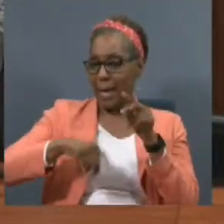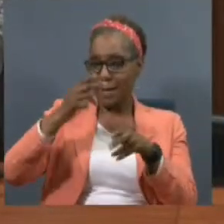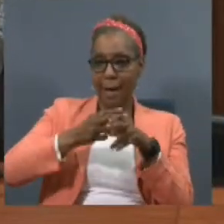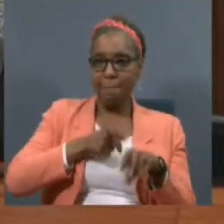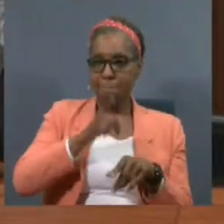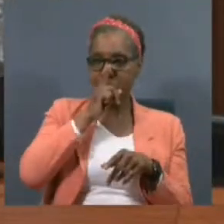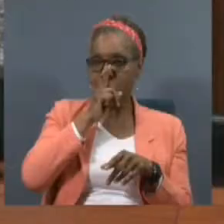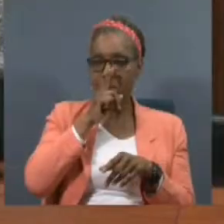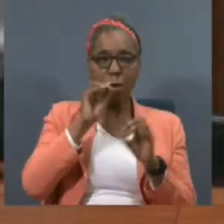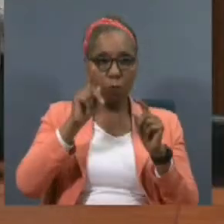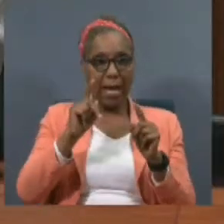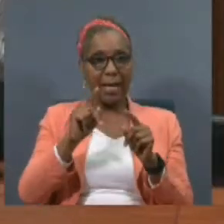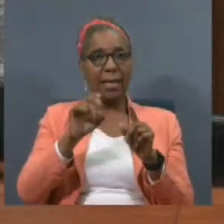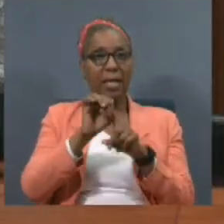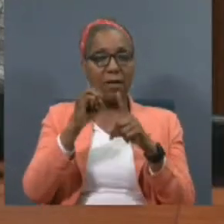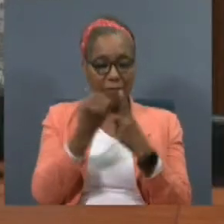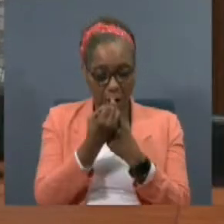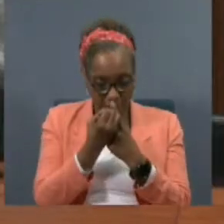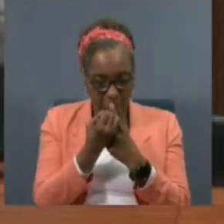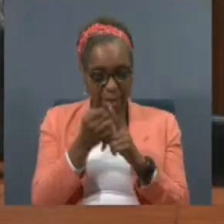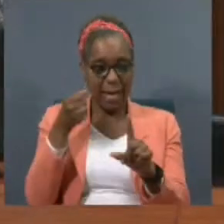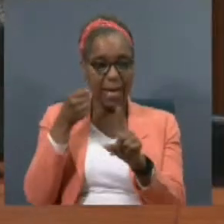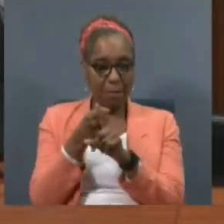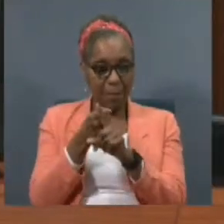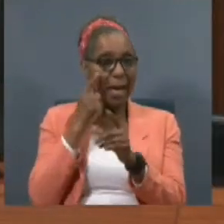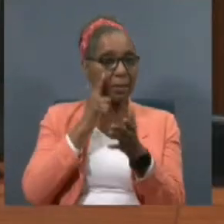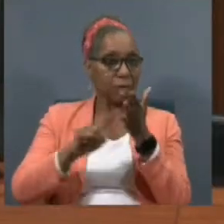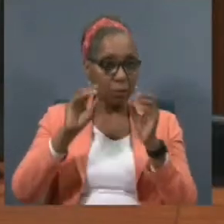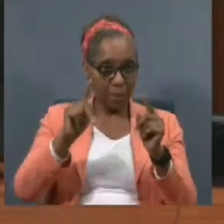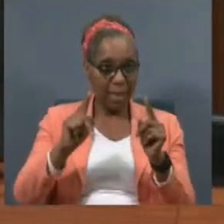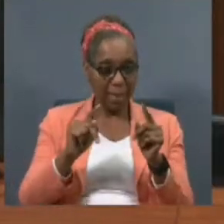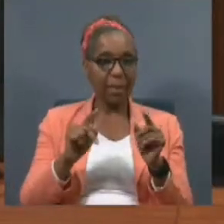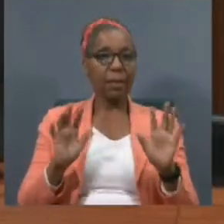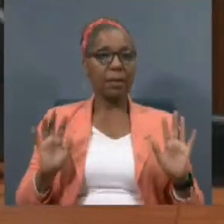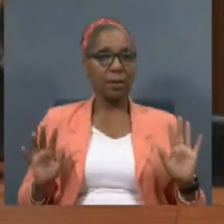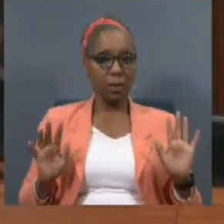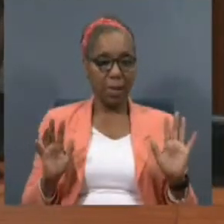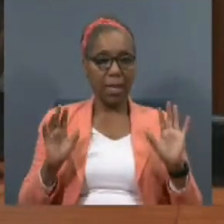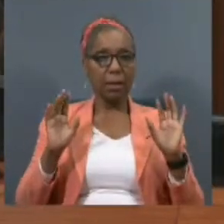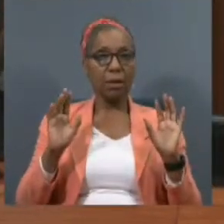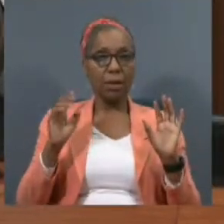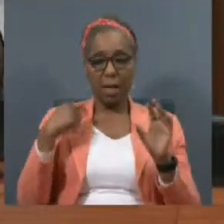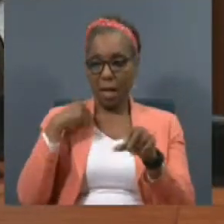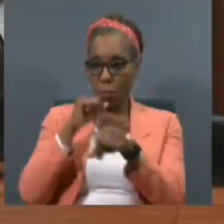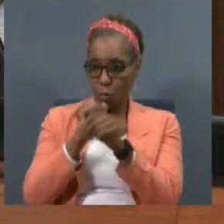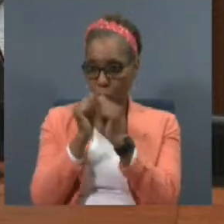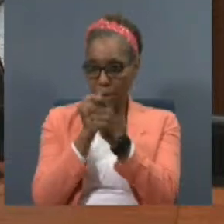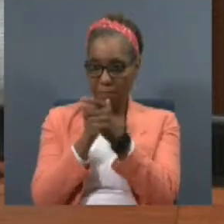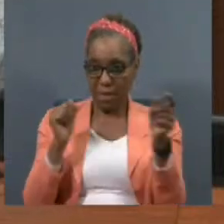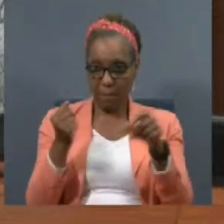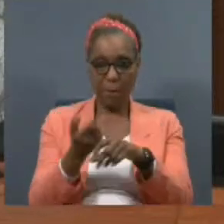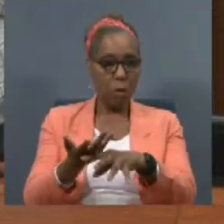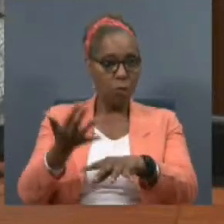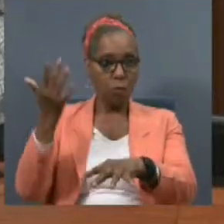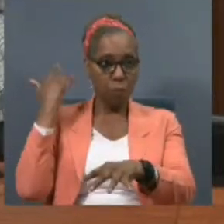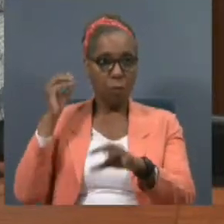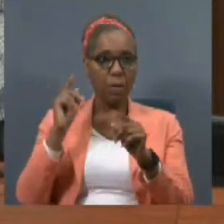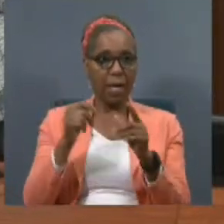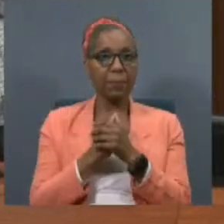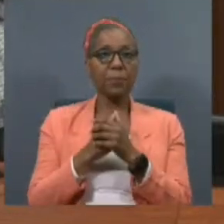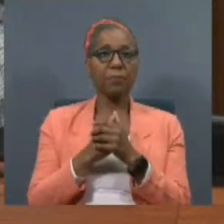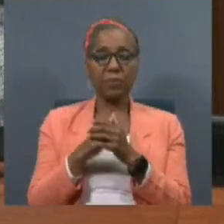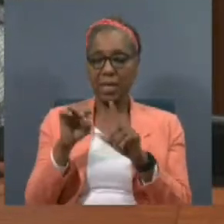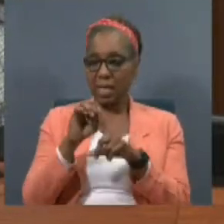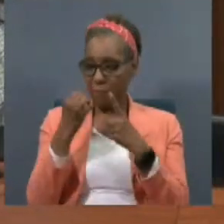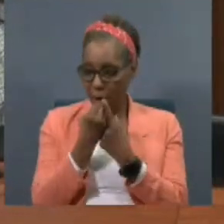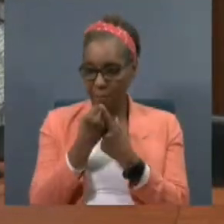Amazon's doing an environmental impact study. Okay, good. And full disclosure, I did some work with them years and years ago, and they actually are probably one of the more environmentally conscious